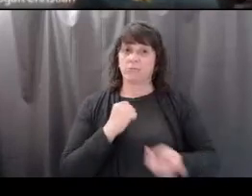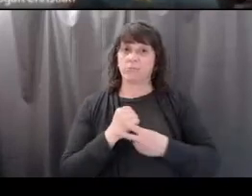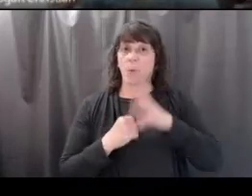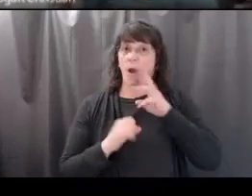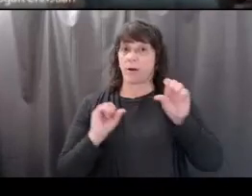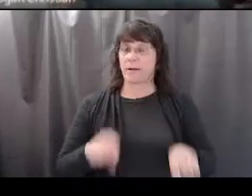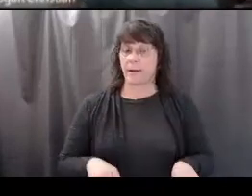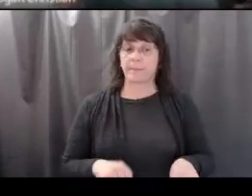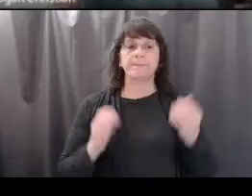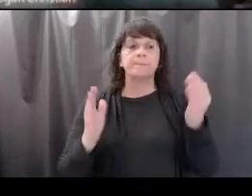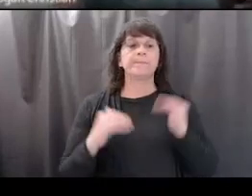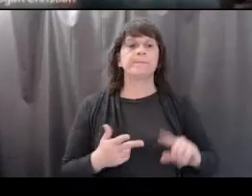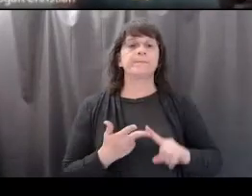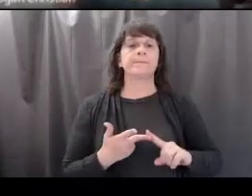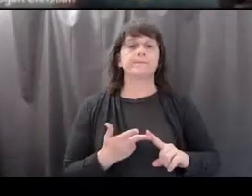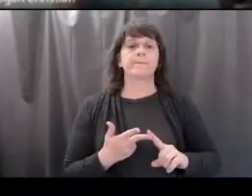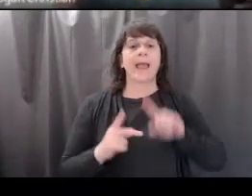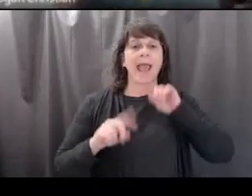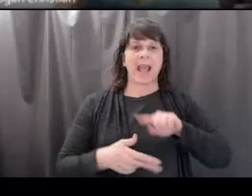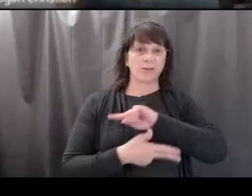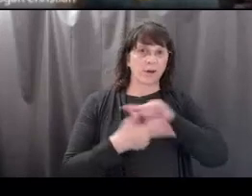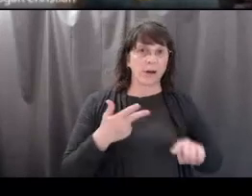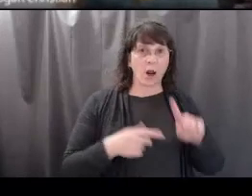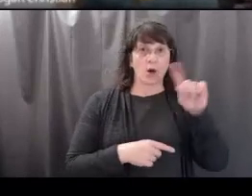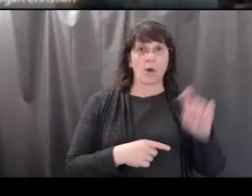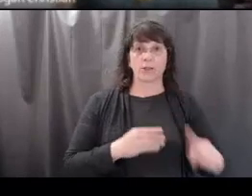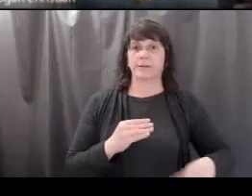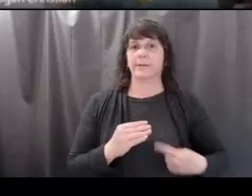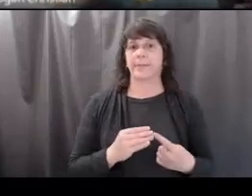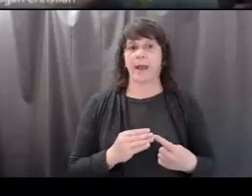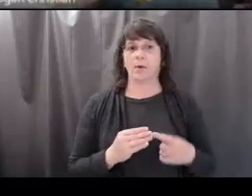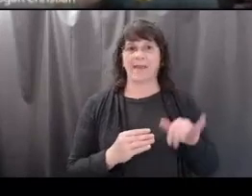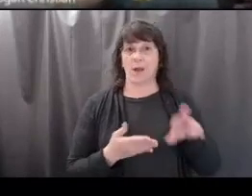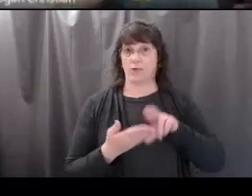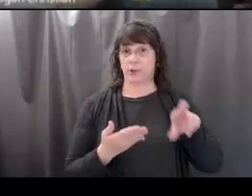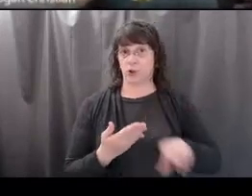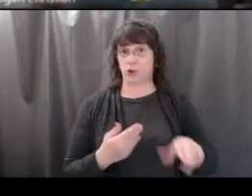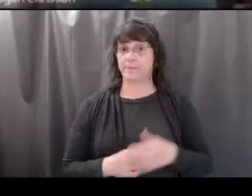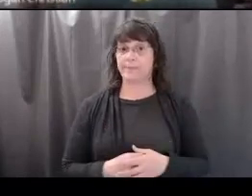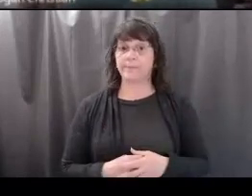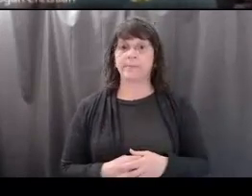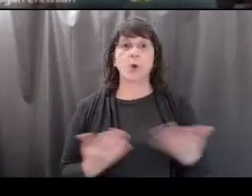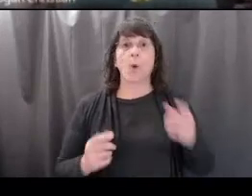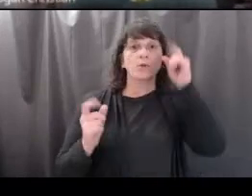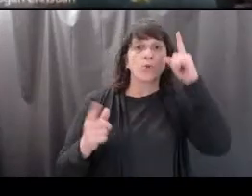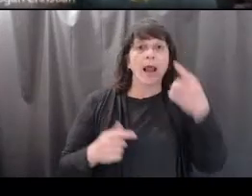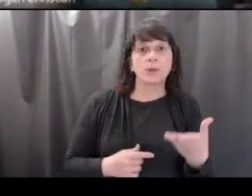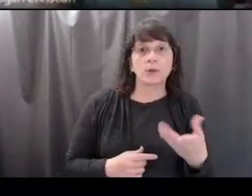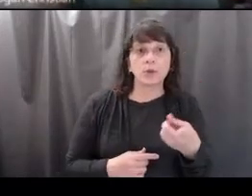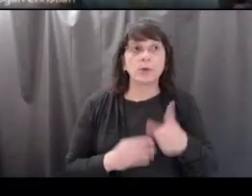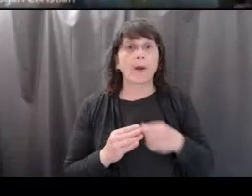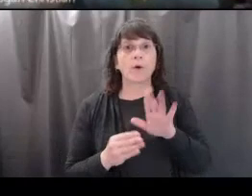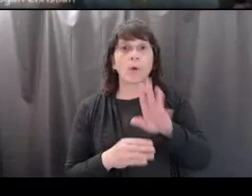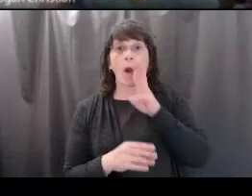water. And then you're going to end by answering some questions about that research that you did. So what surprised you about your water